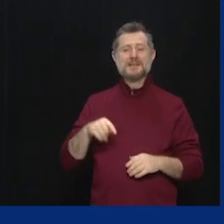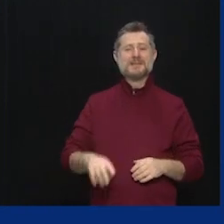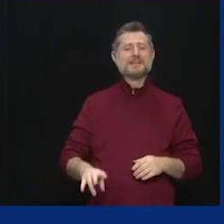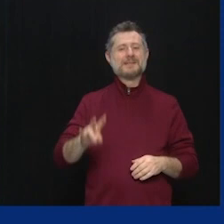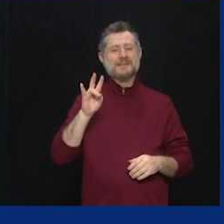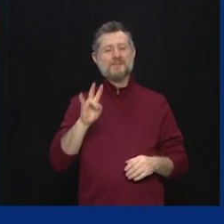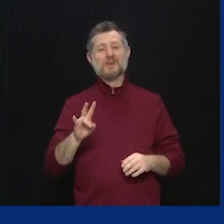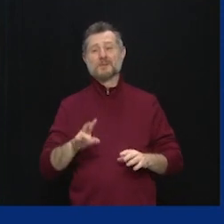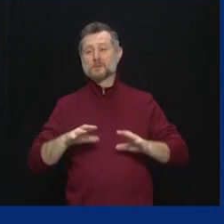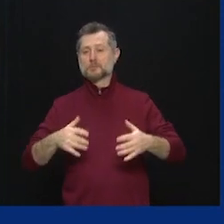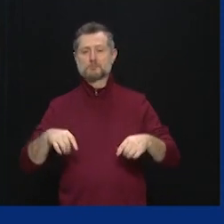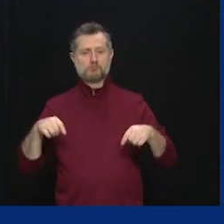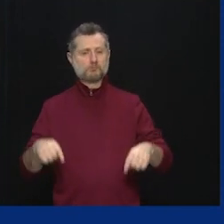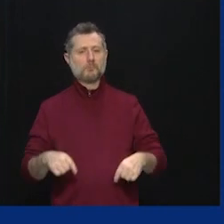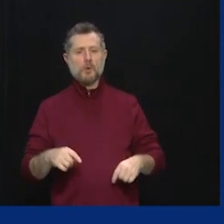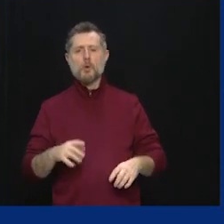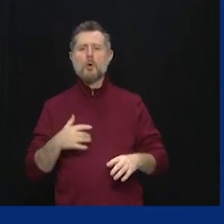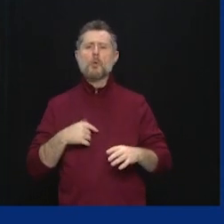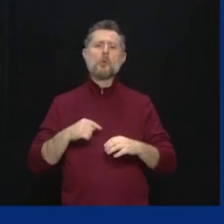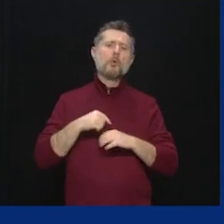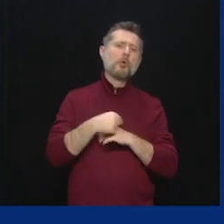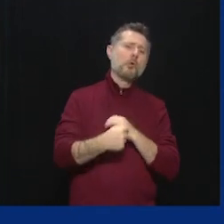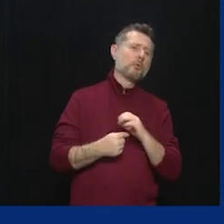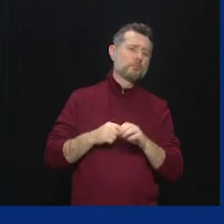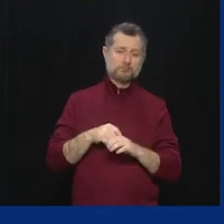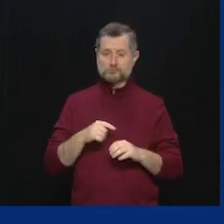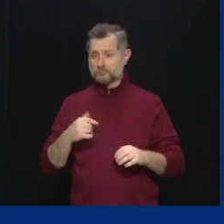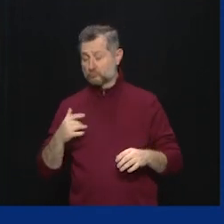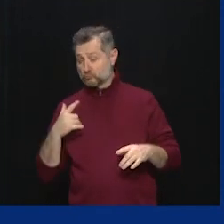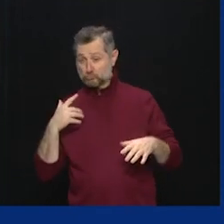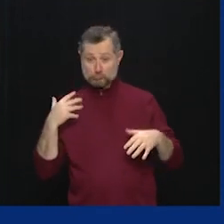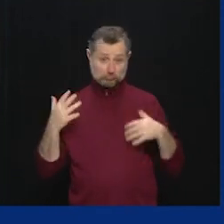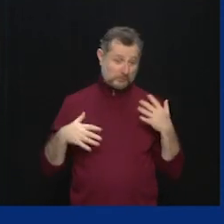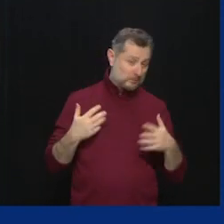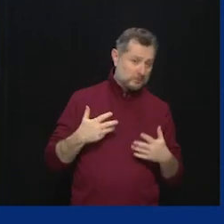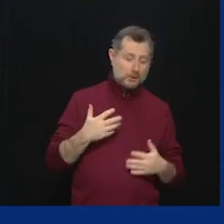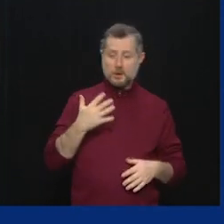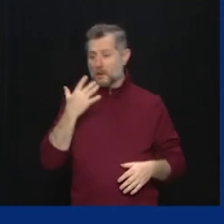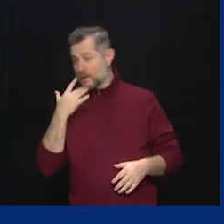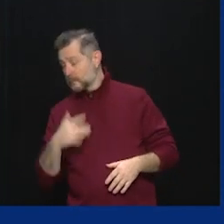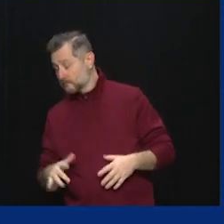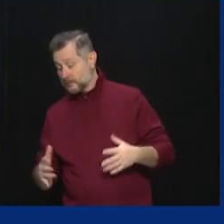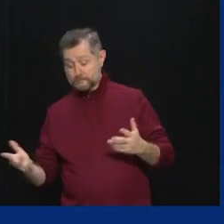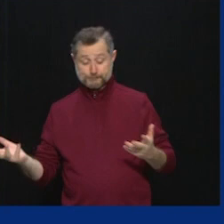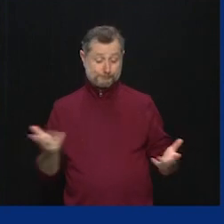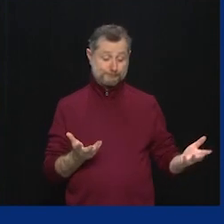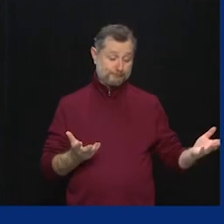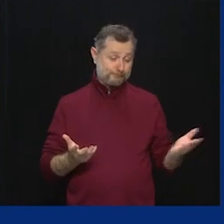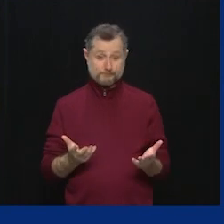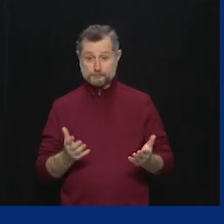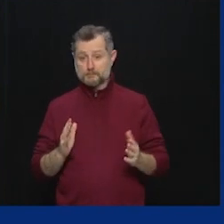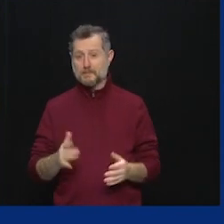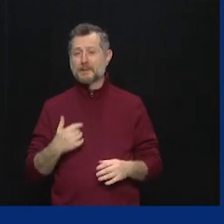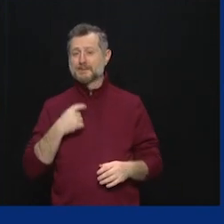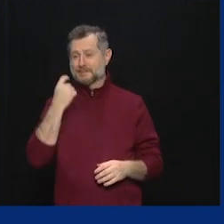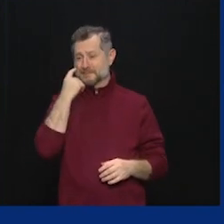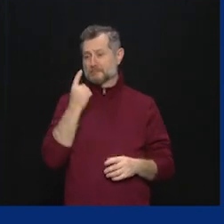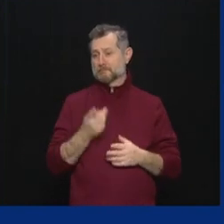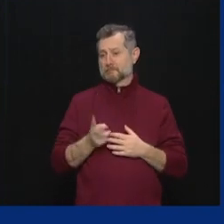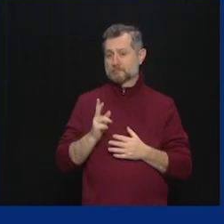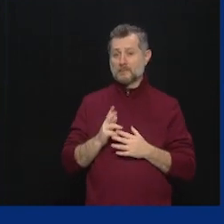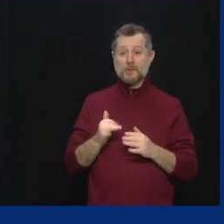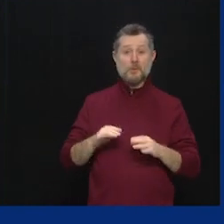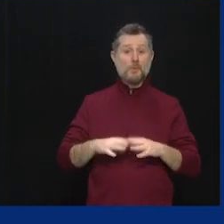lunacy or privilege, but whatever it is, we're doing it. Happened to open up Climate Pledge Arena in Seattle a few weeks ago. I told the governor today the